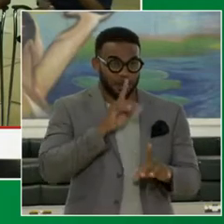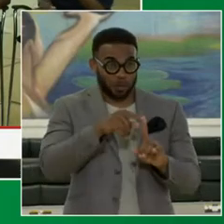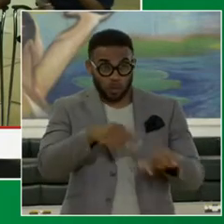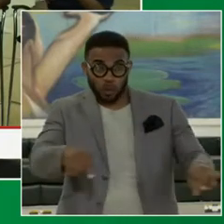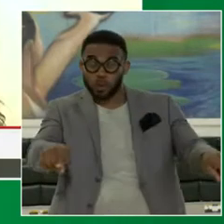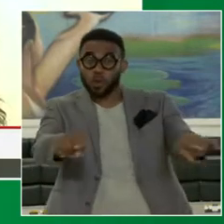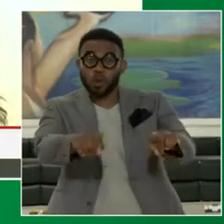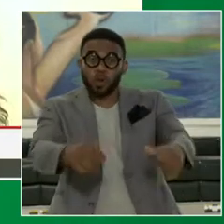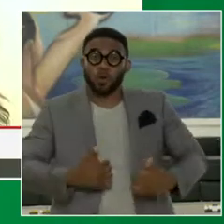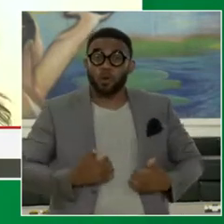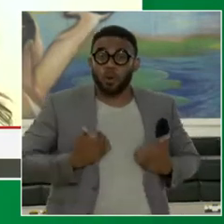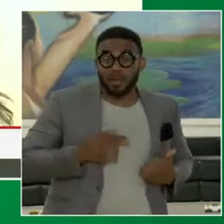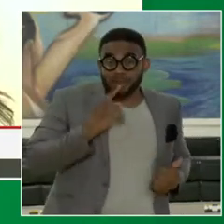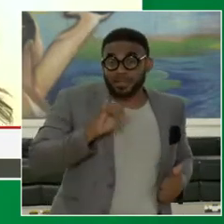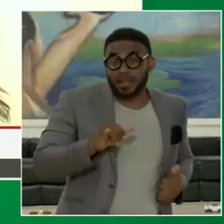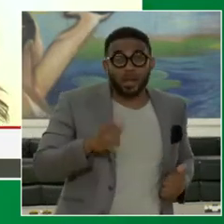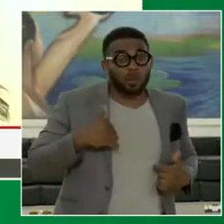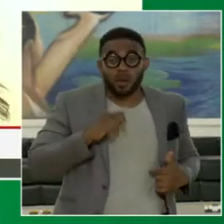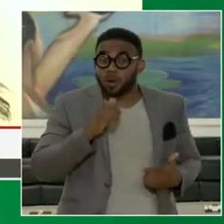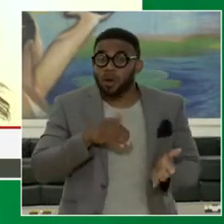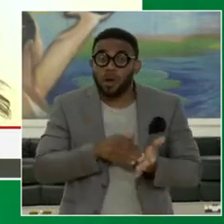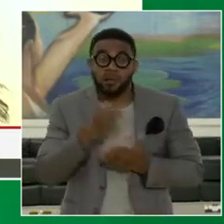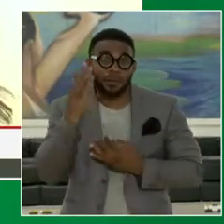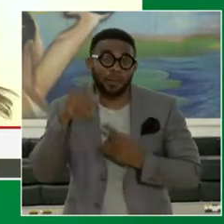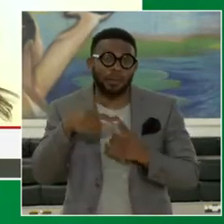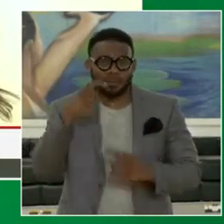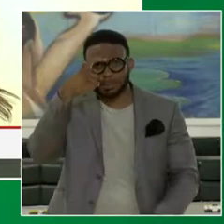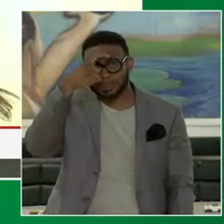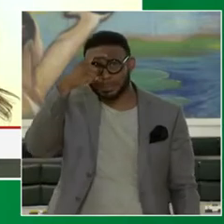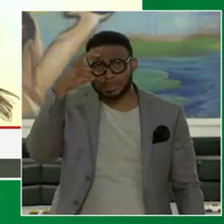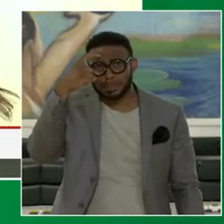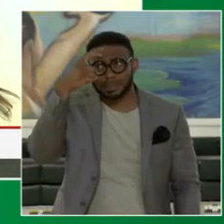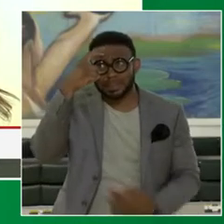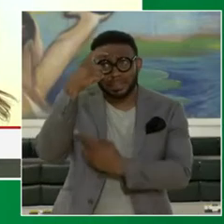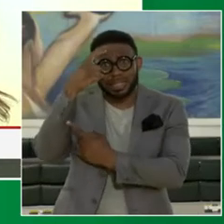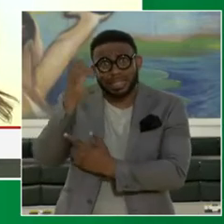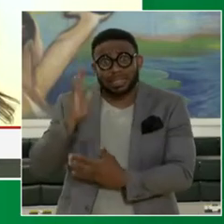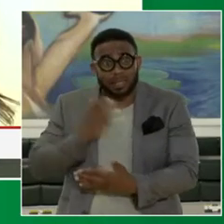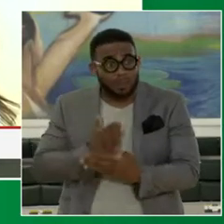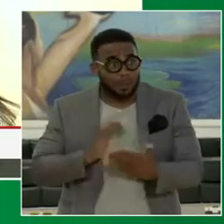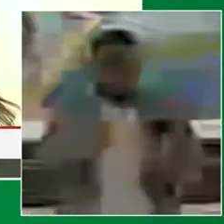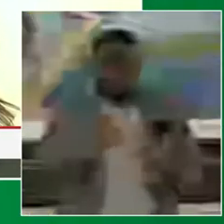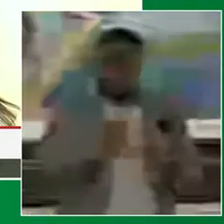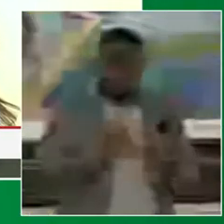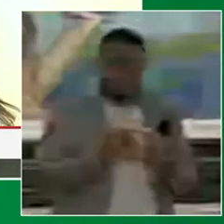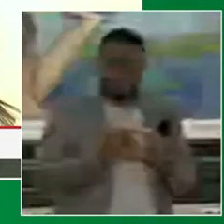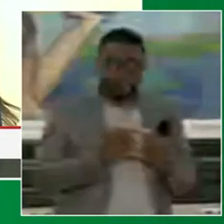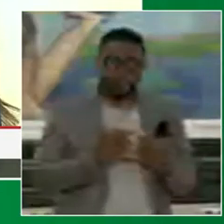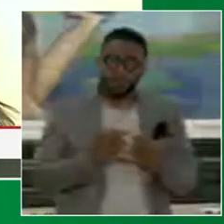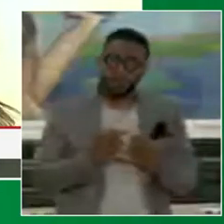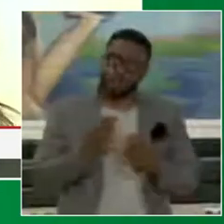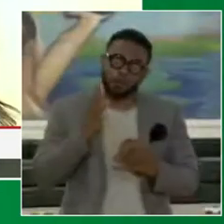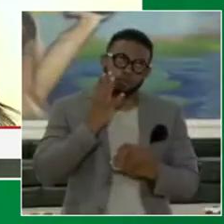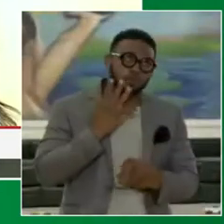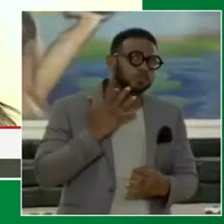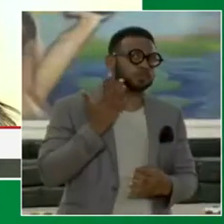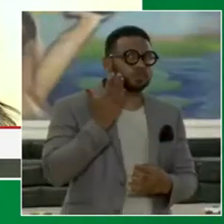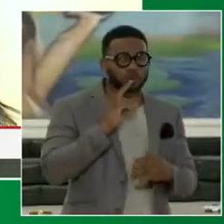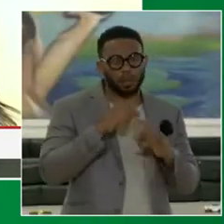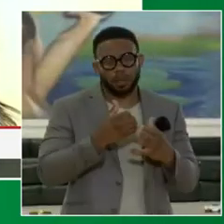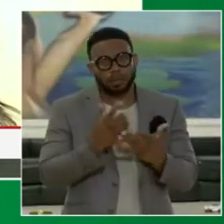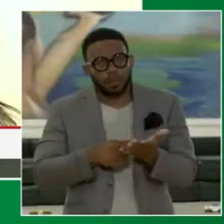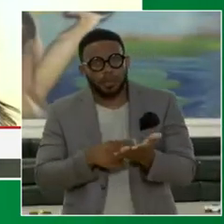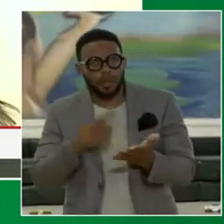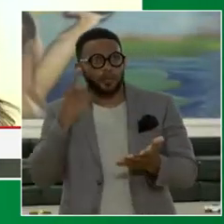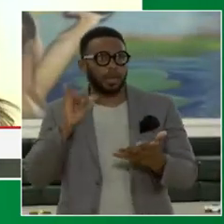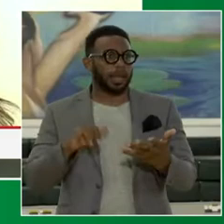those residents, is that we don't often think about the trauma that some of our families are going through, right? Like we talk about this sometimes